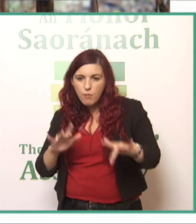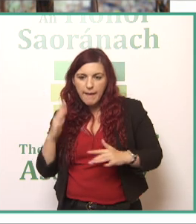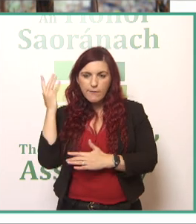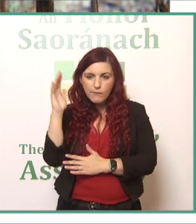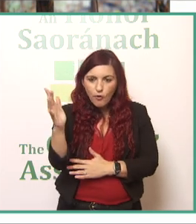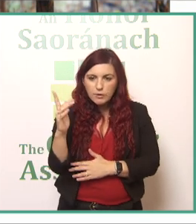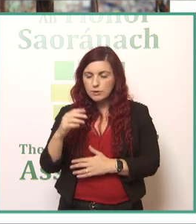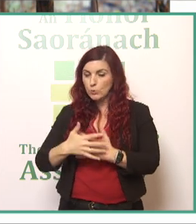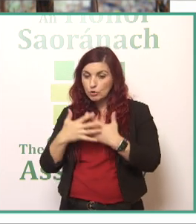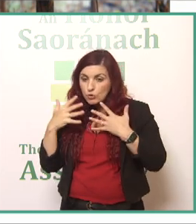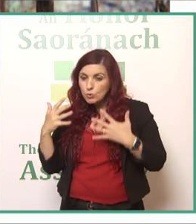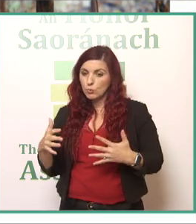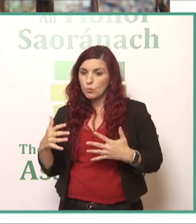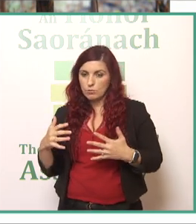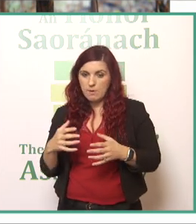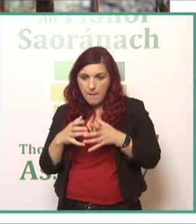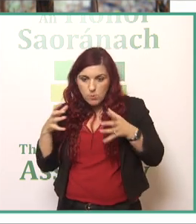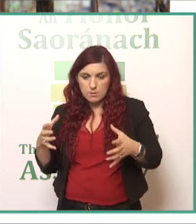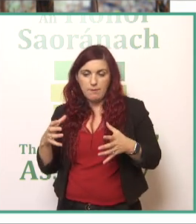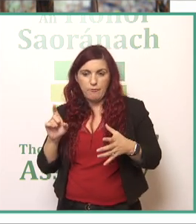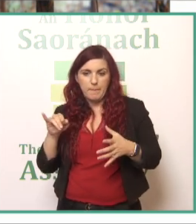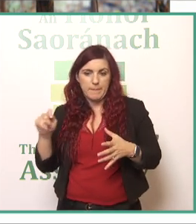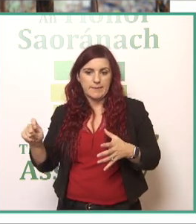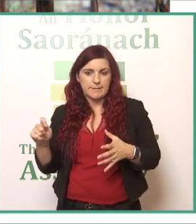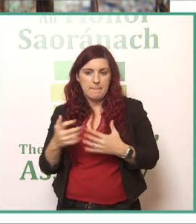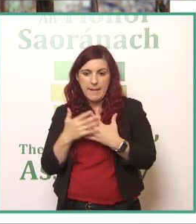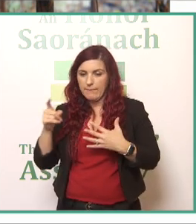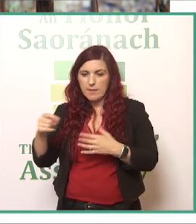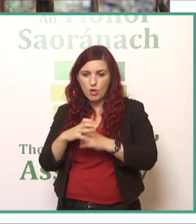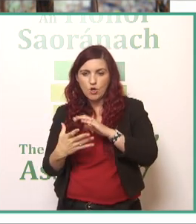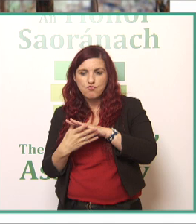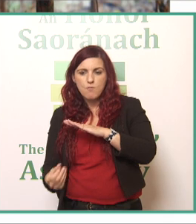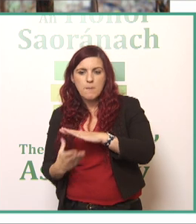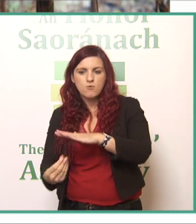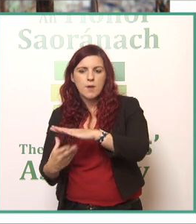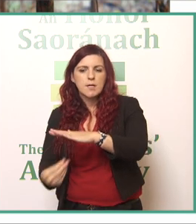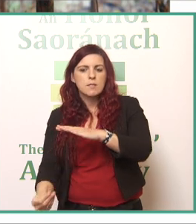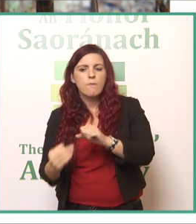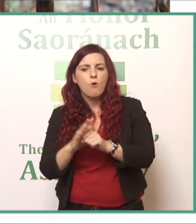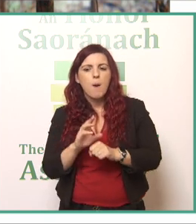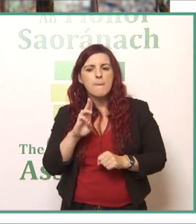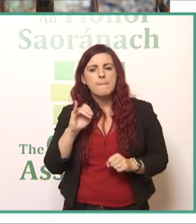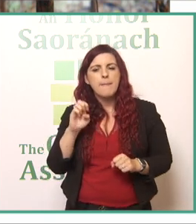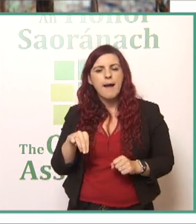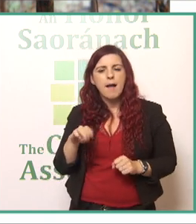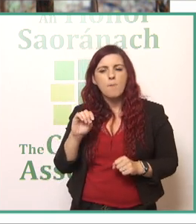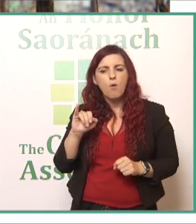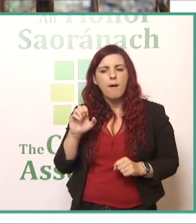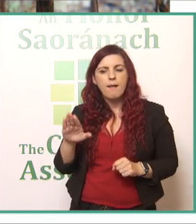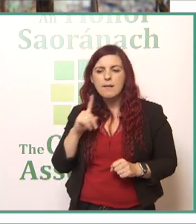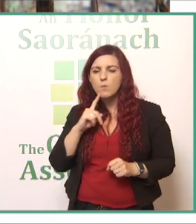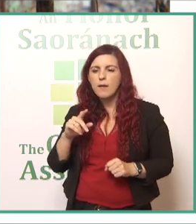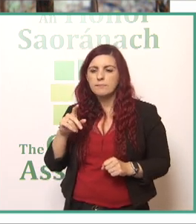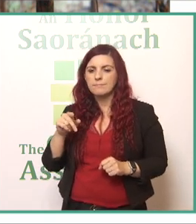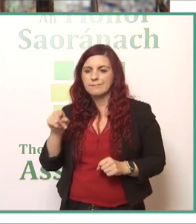volumes of peat. And many of these areas would have been drained for palm oil plantations, so that's why we hear about them in